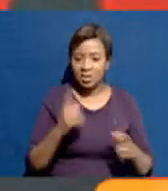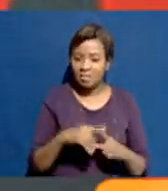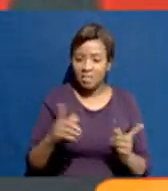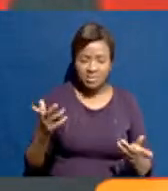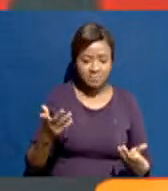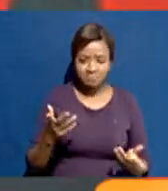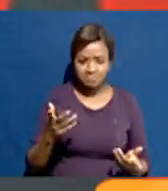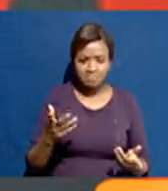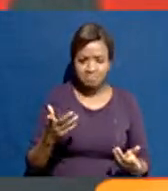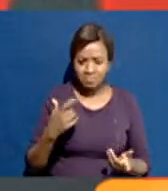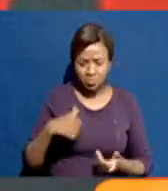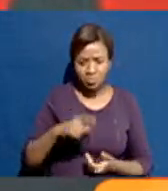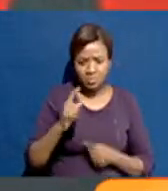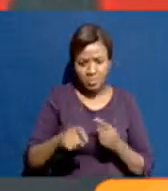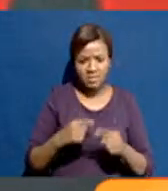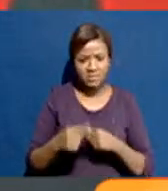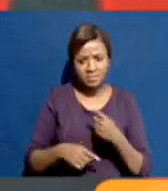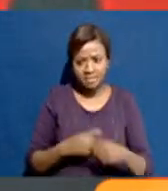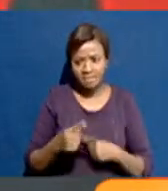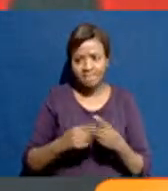we are here. We have